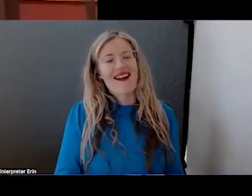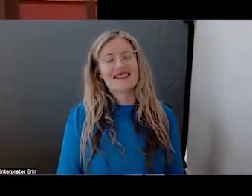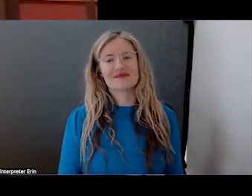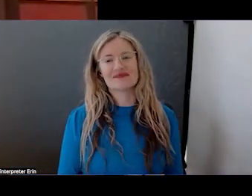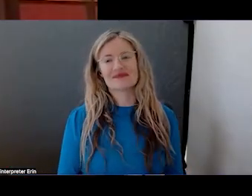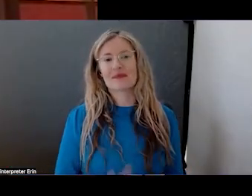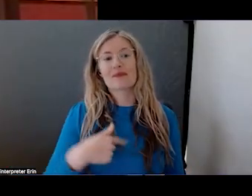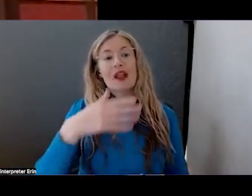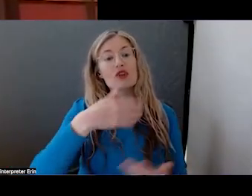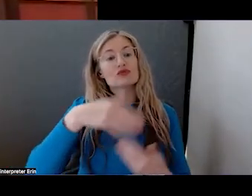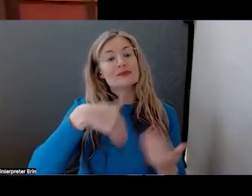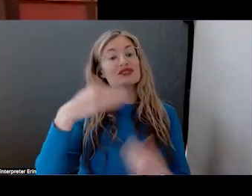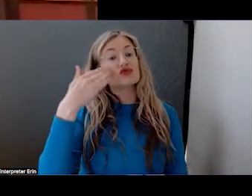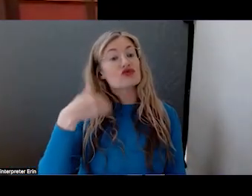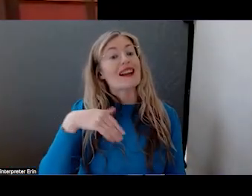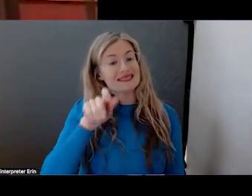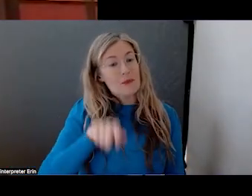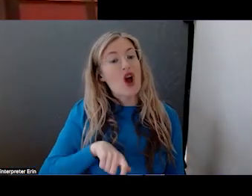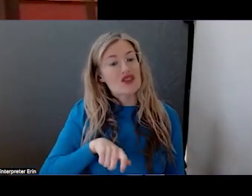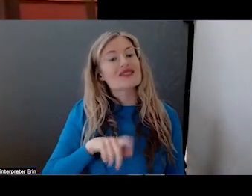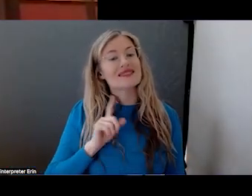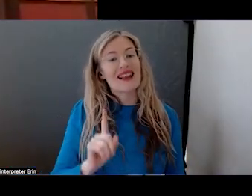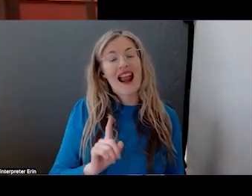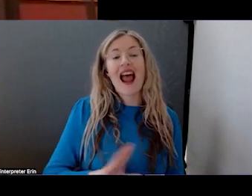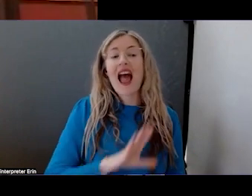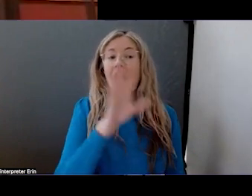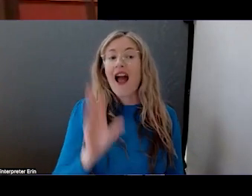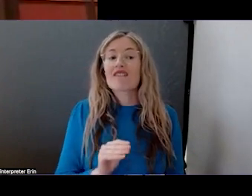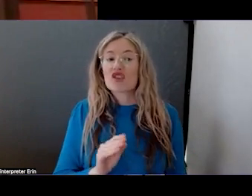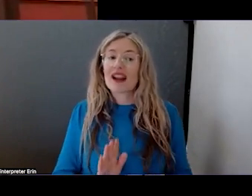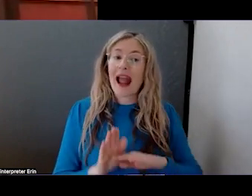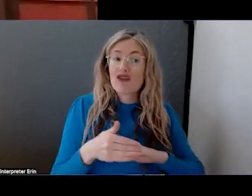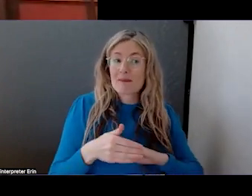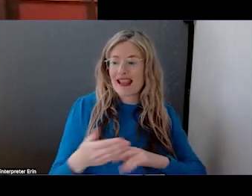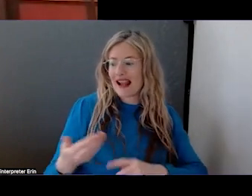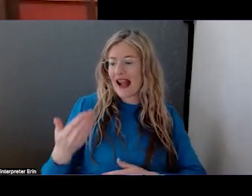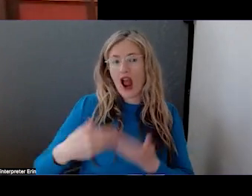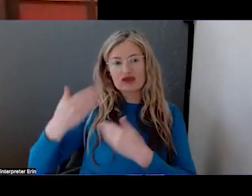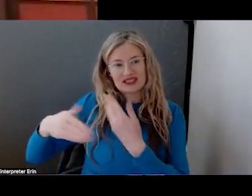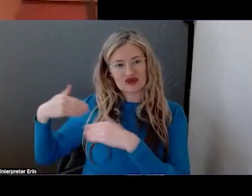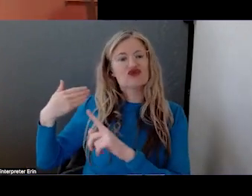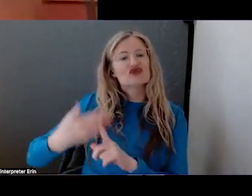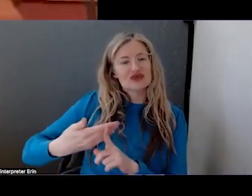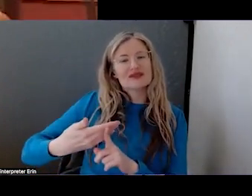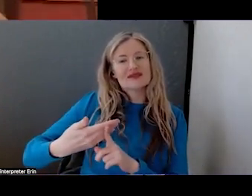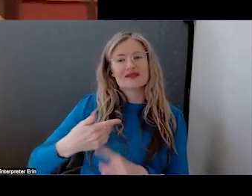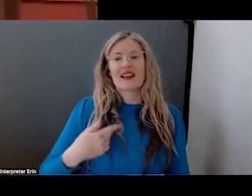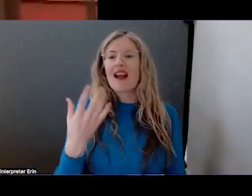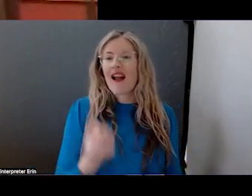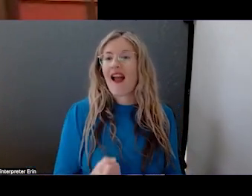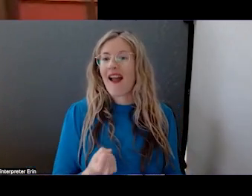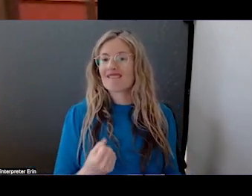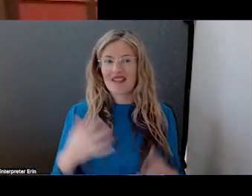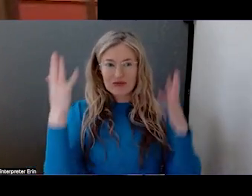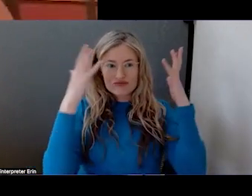mixed race person of African, Caribbean, and British heritage. My curly black hair is tied in three thick plaits on my